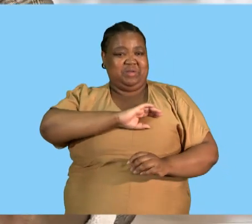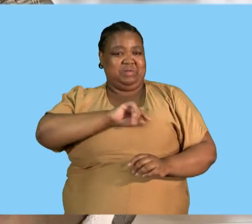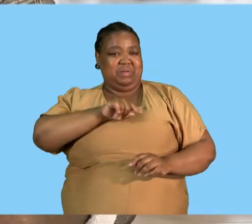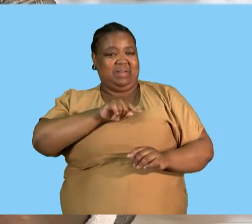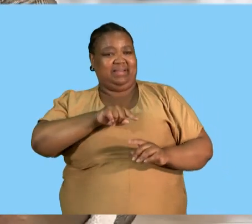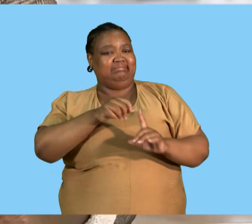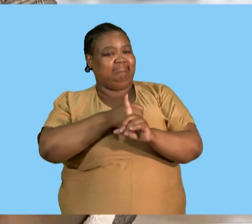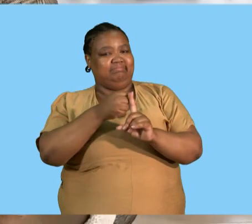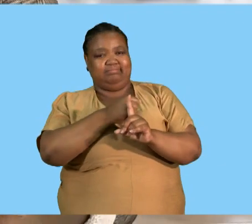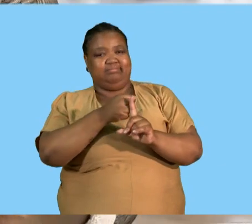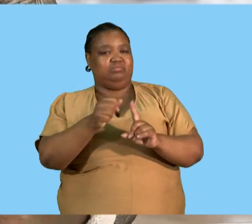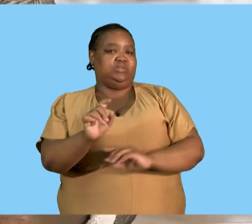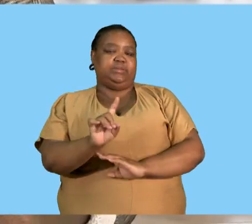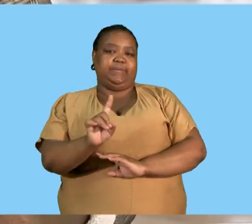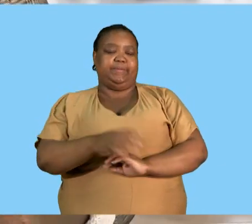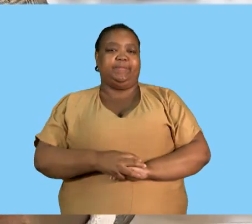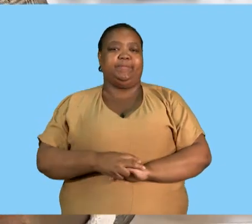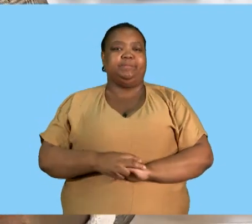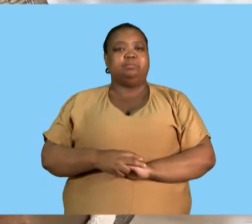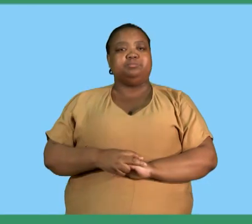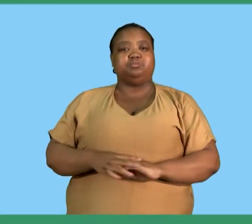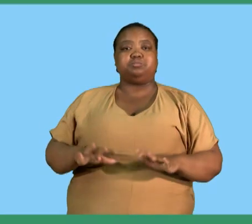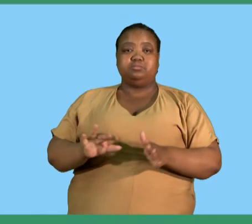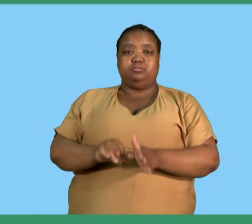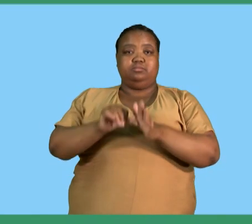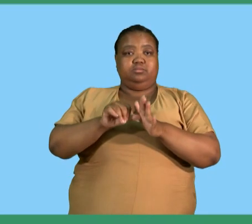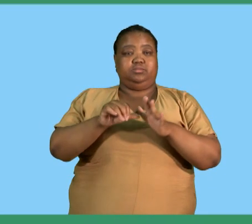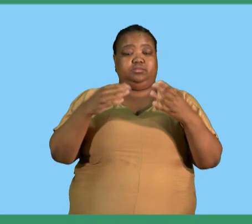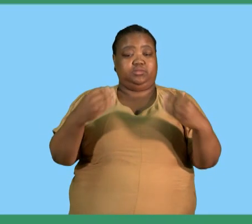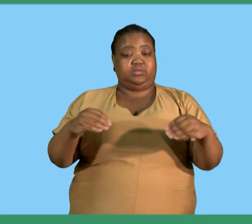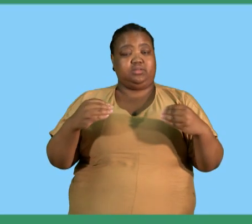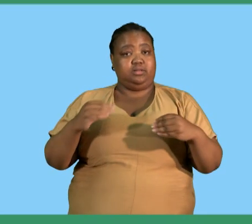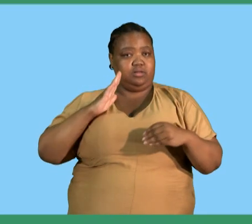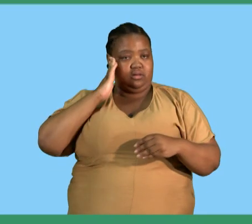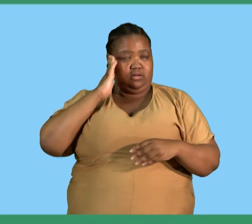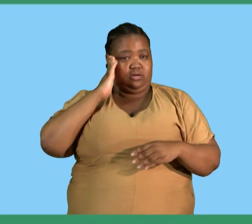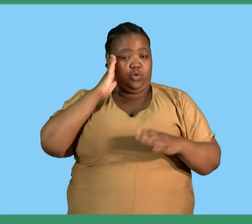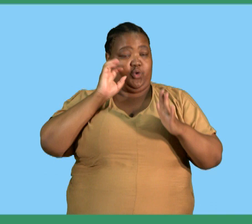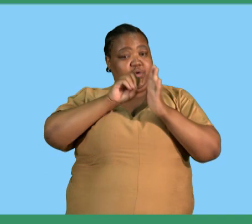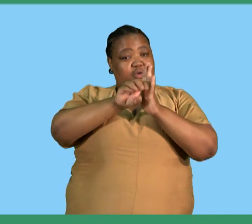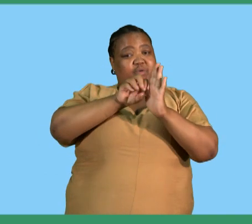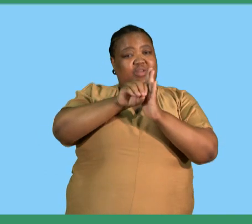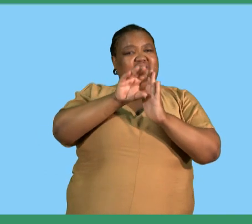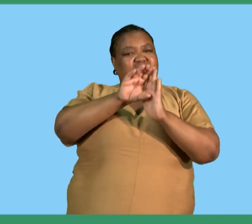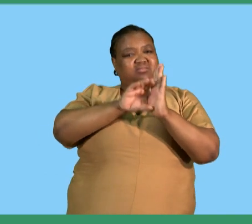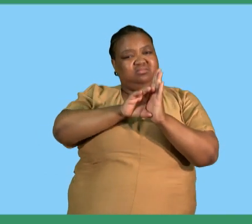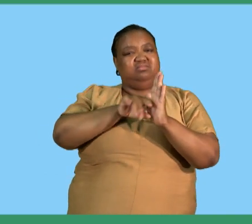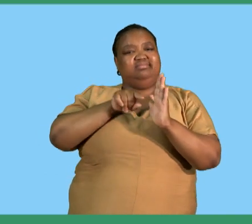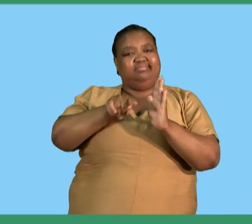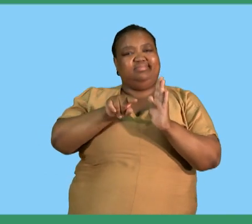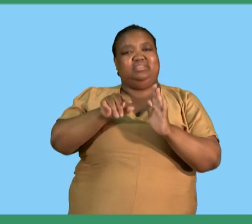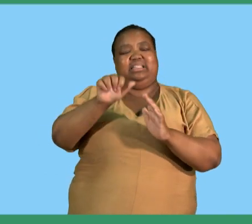consumers. Right, businesses must know and understand the code of advertising as